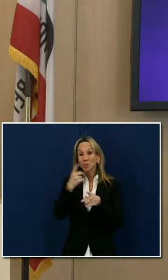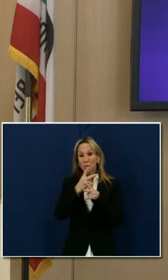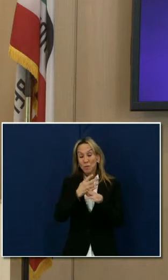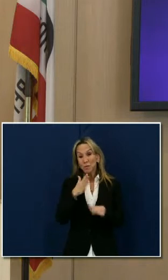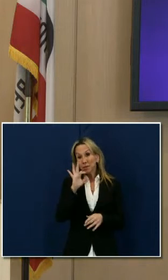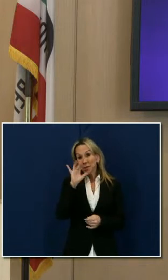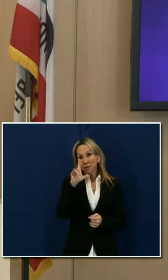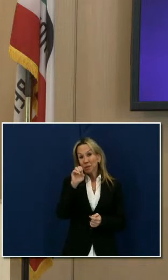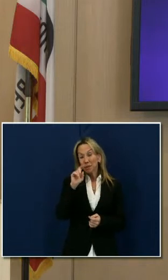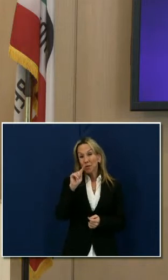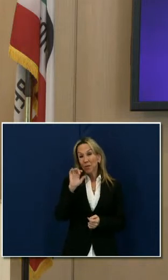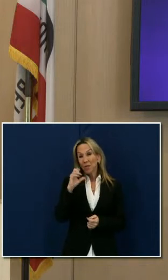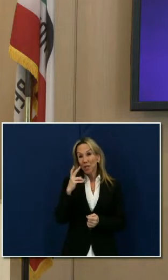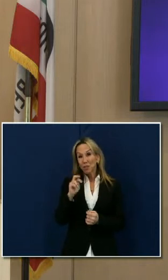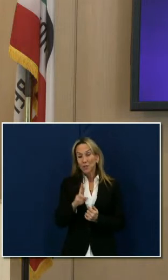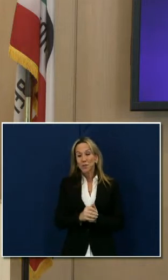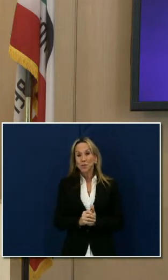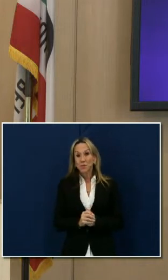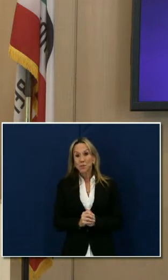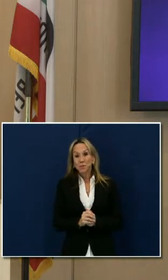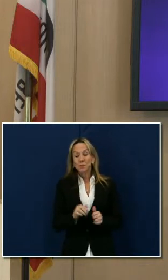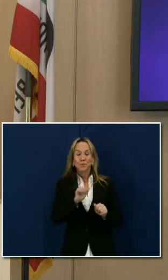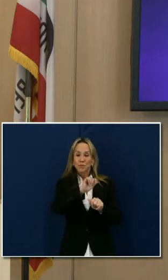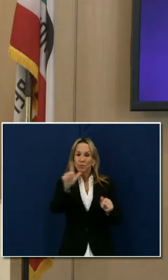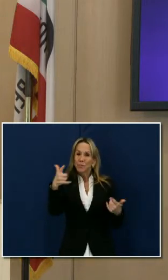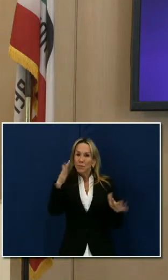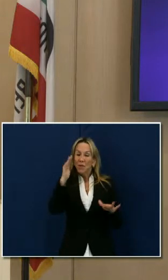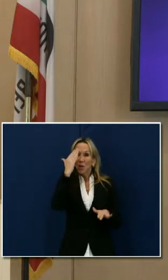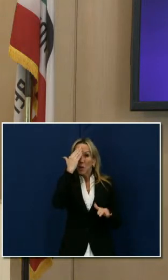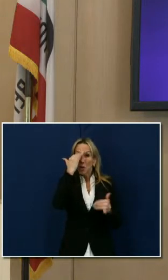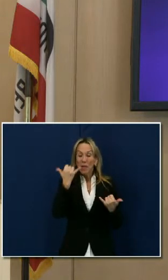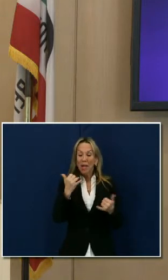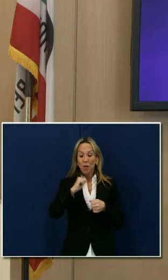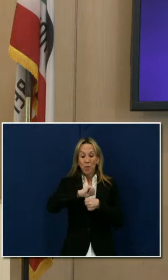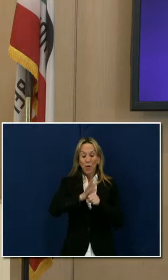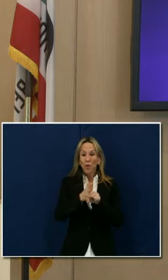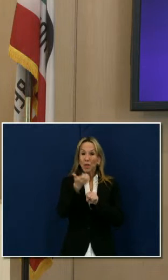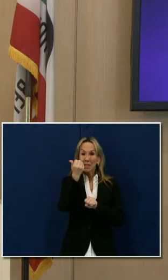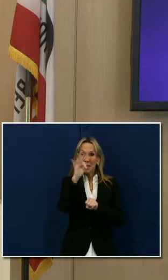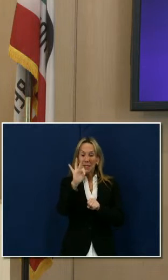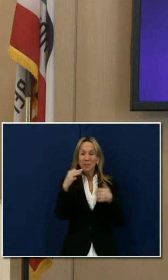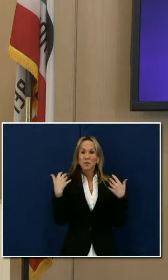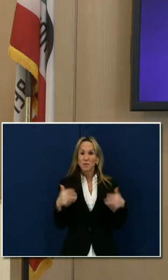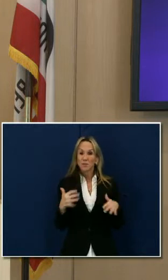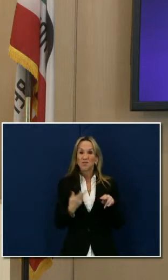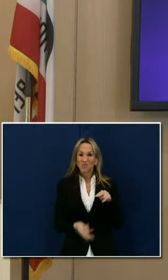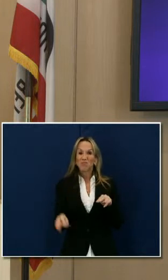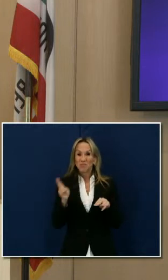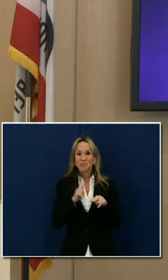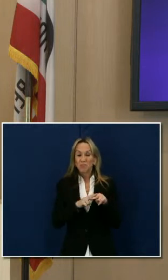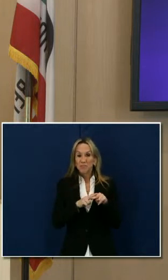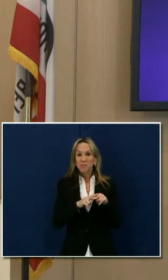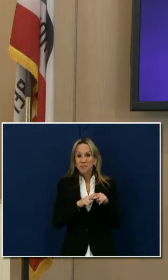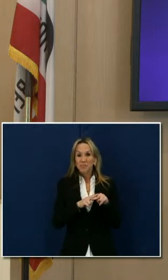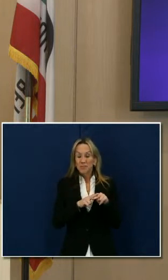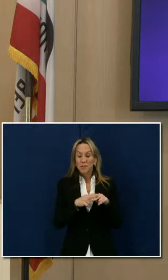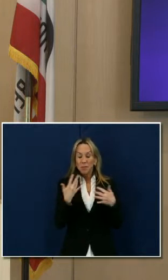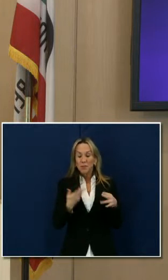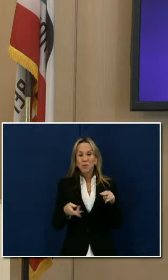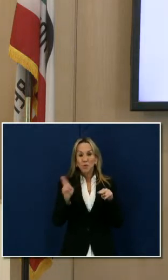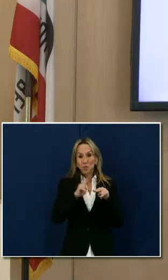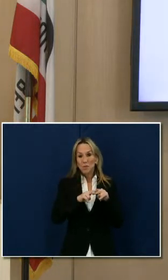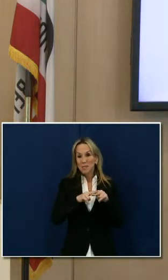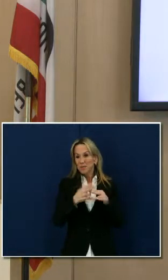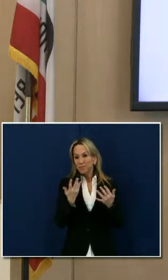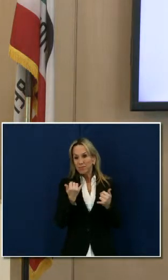Fletcher. And as everyone is aware, COVID-19 cases have drastically increased during the past months across the